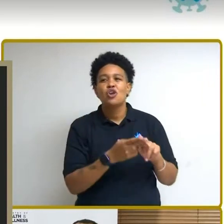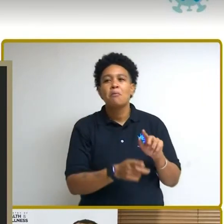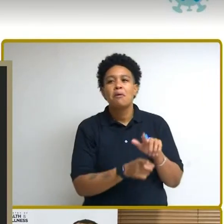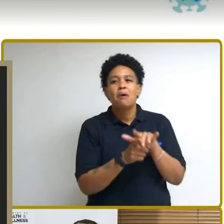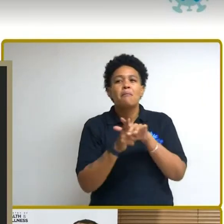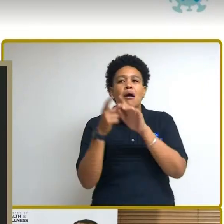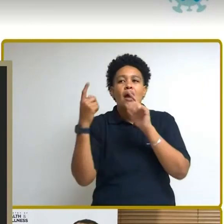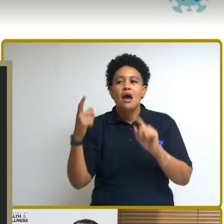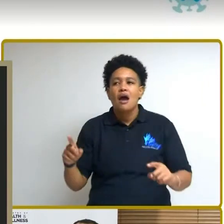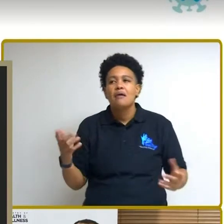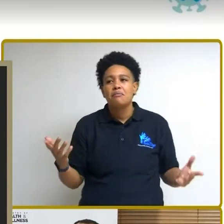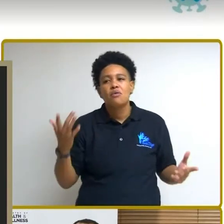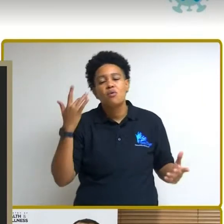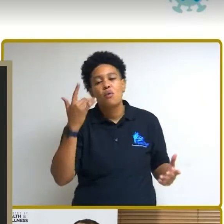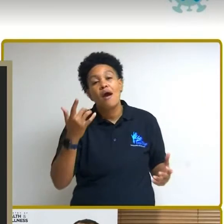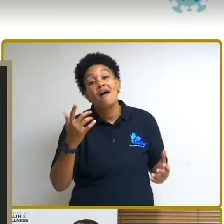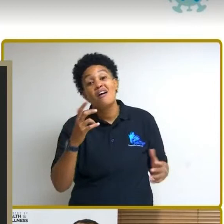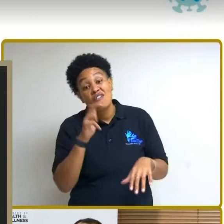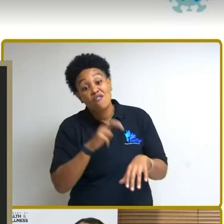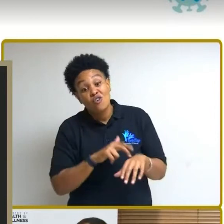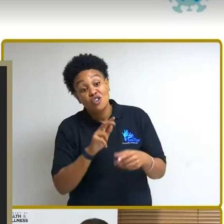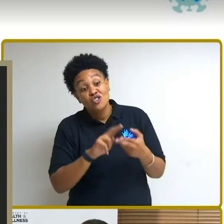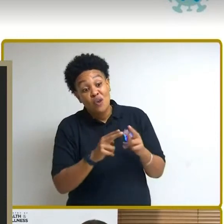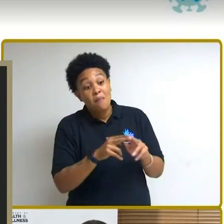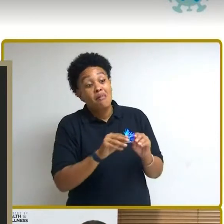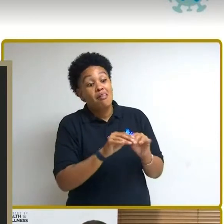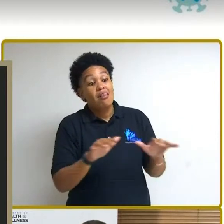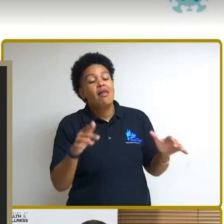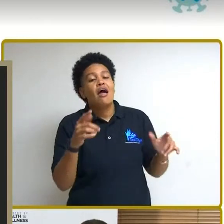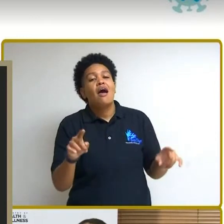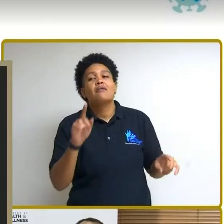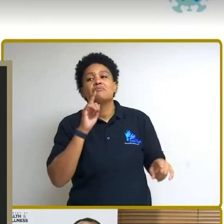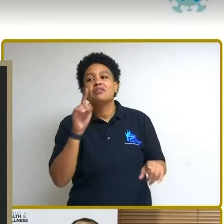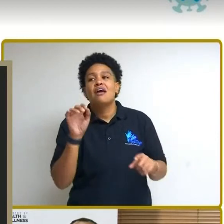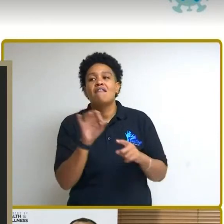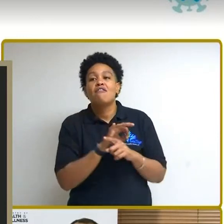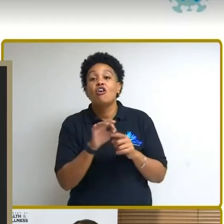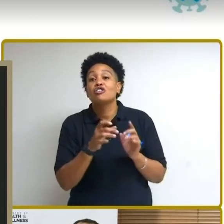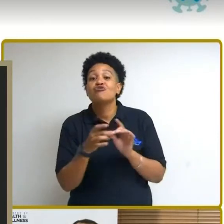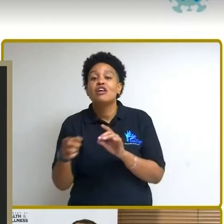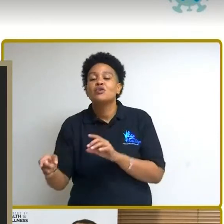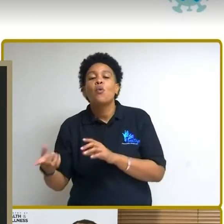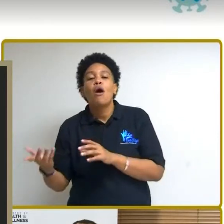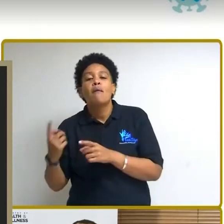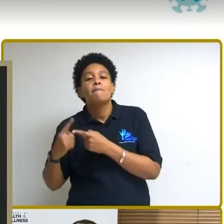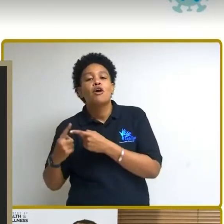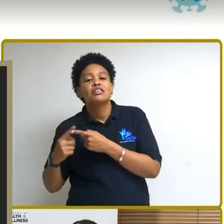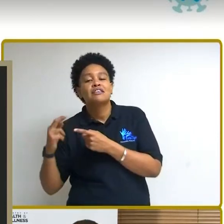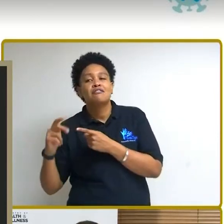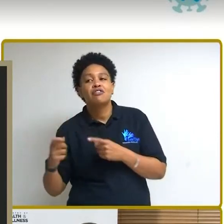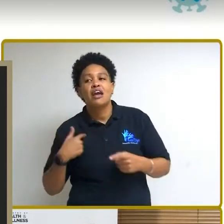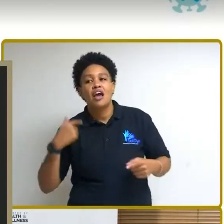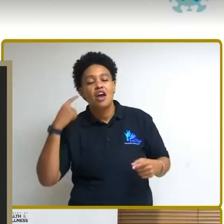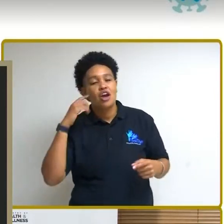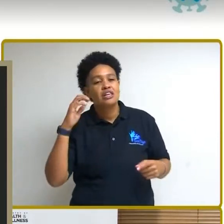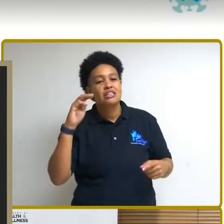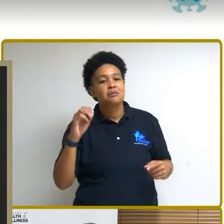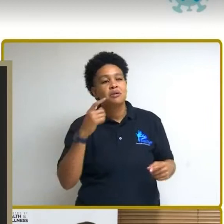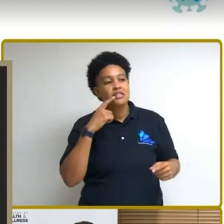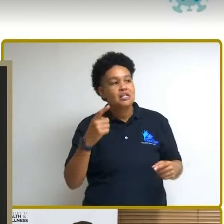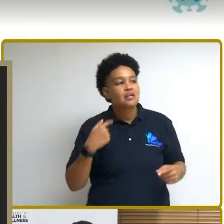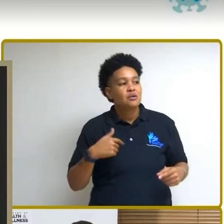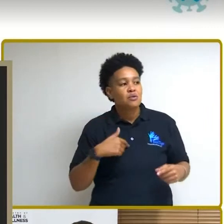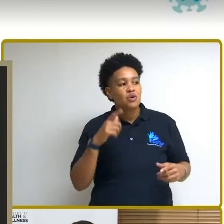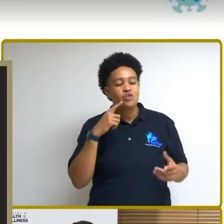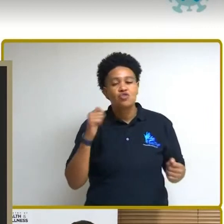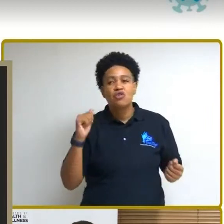cases, because of course the number of cases is a function of the positivity rate. I heard CMO said we are looking to